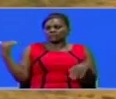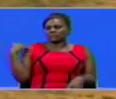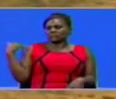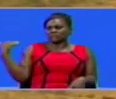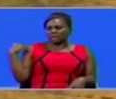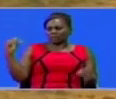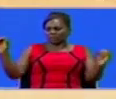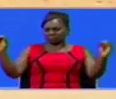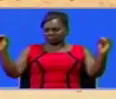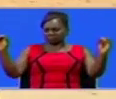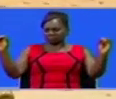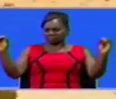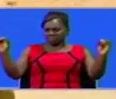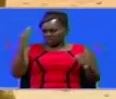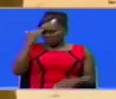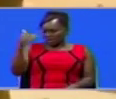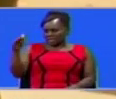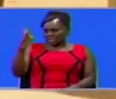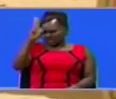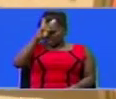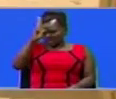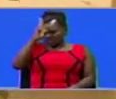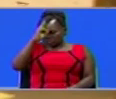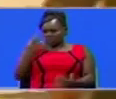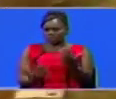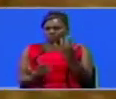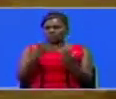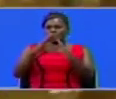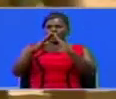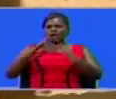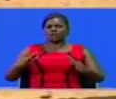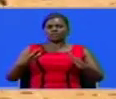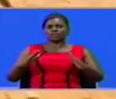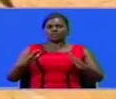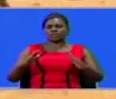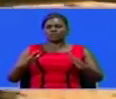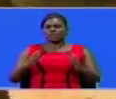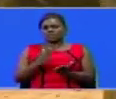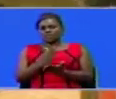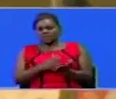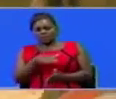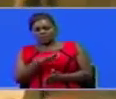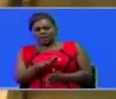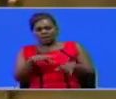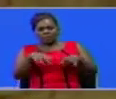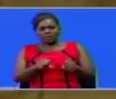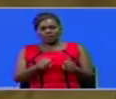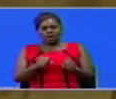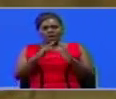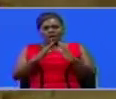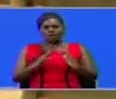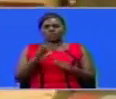undisturbed. Why are security agencies burning down houses of others, some of whom have occupied their current